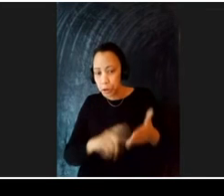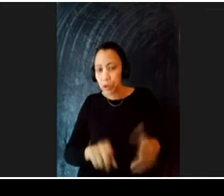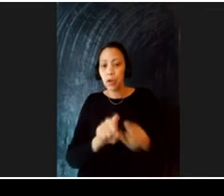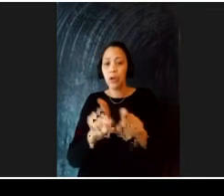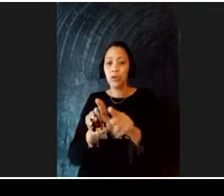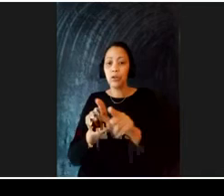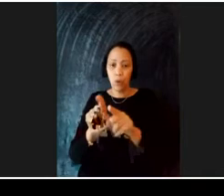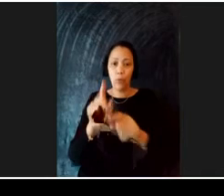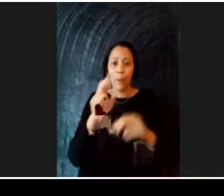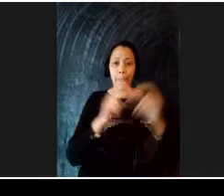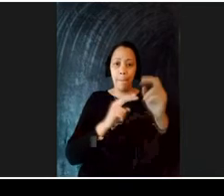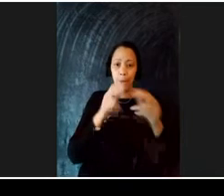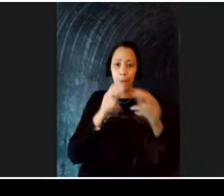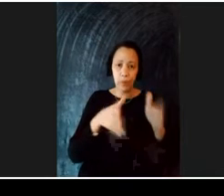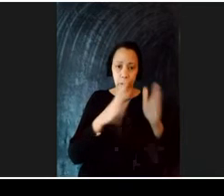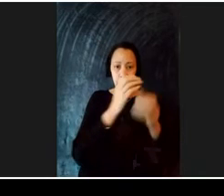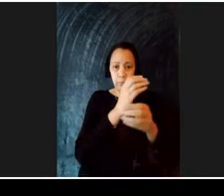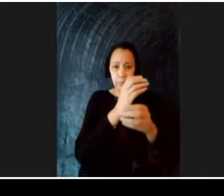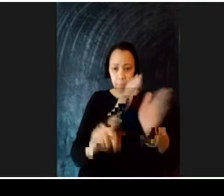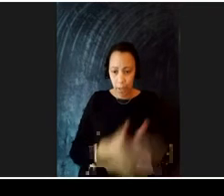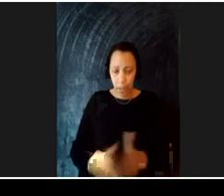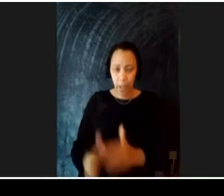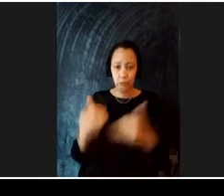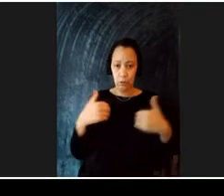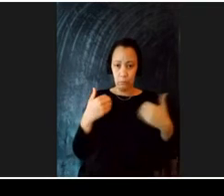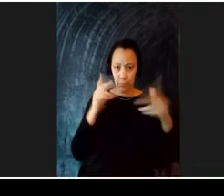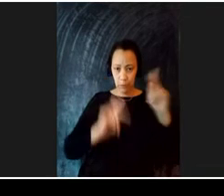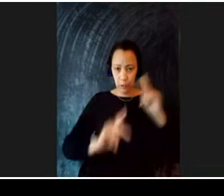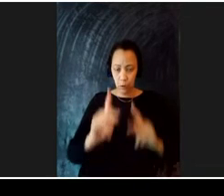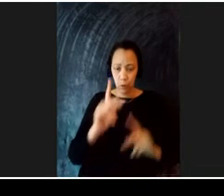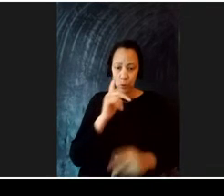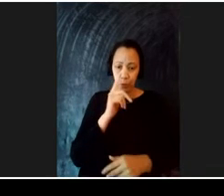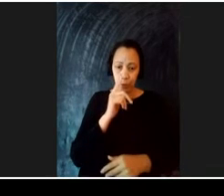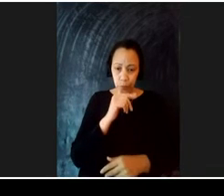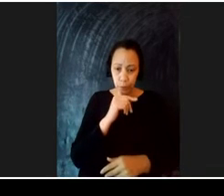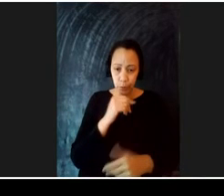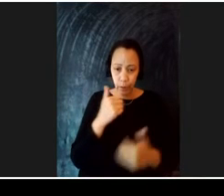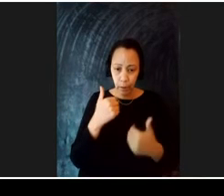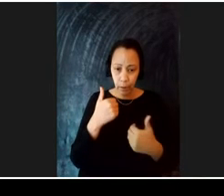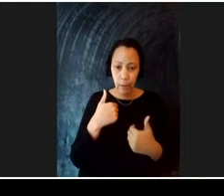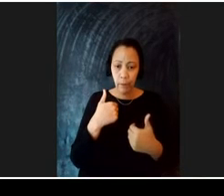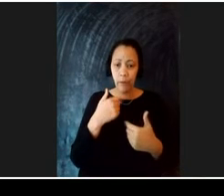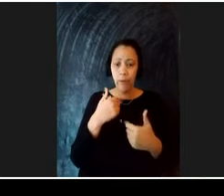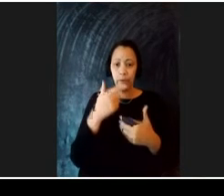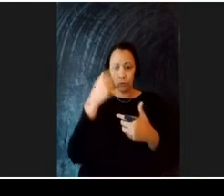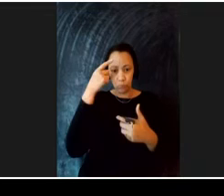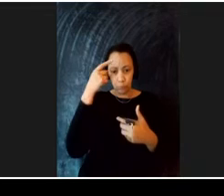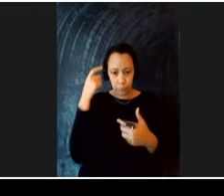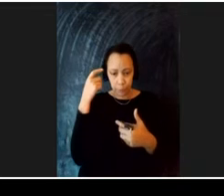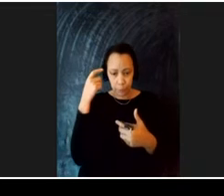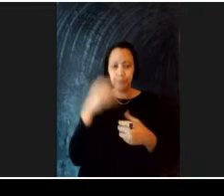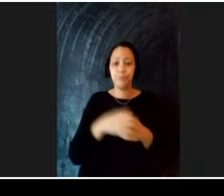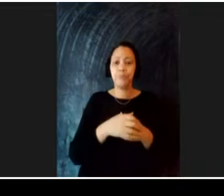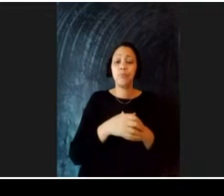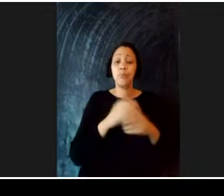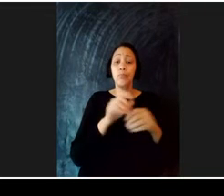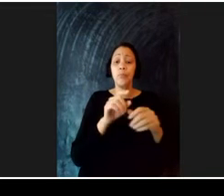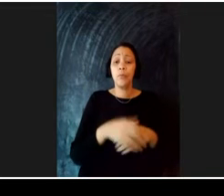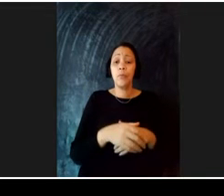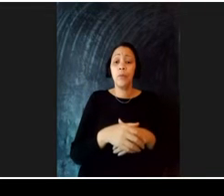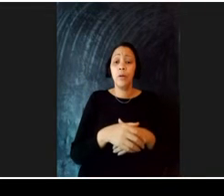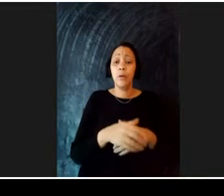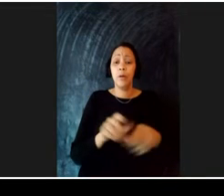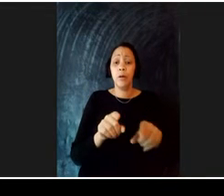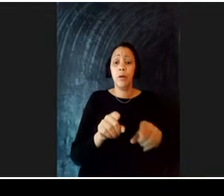gender-based violence has built on processing grief as survivors self care while Sheltering in place